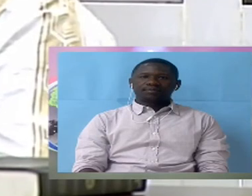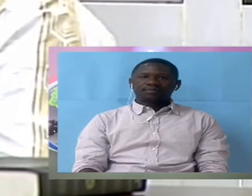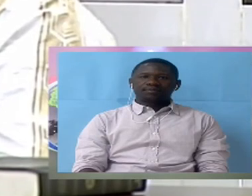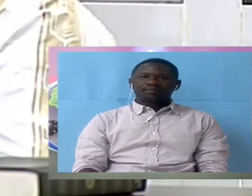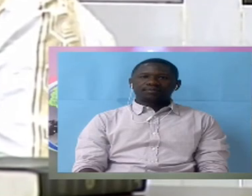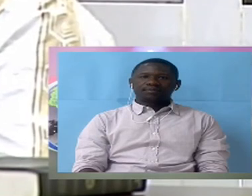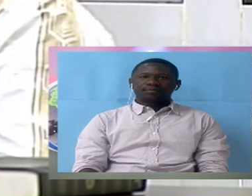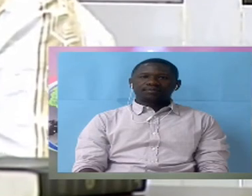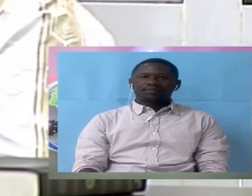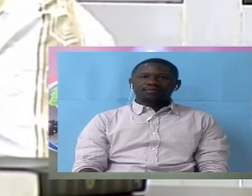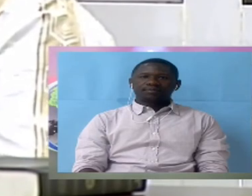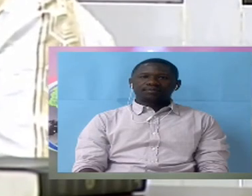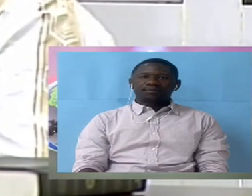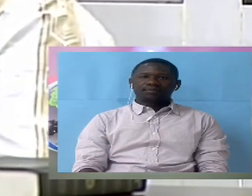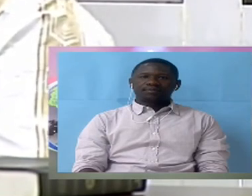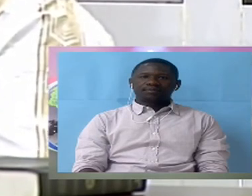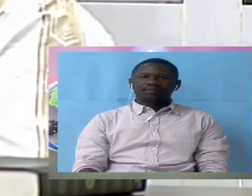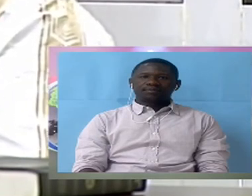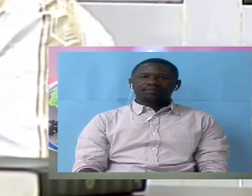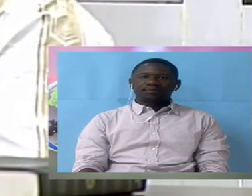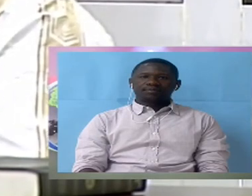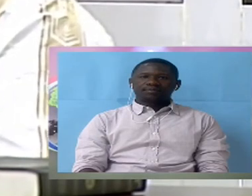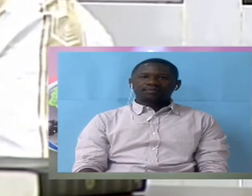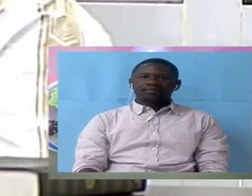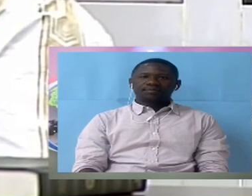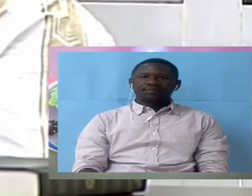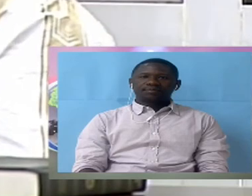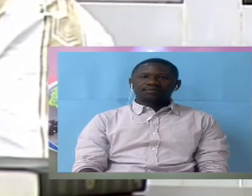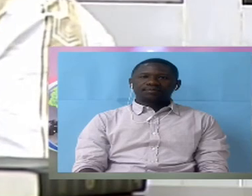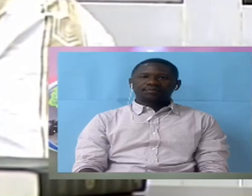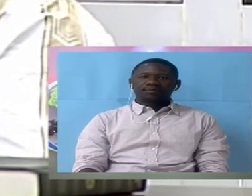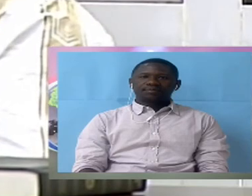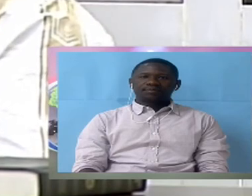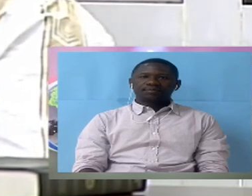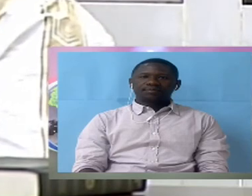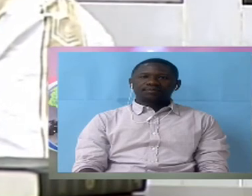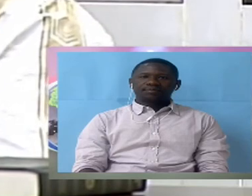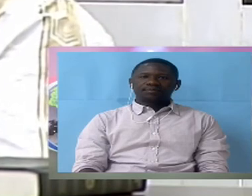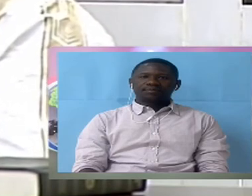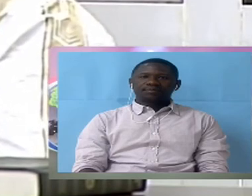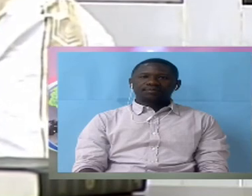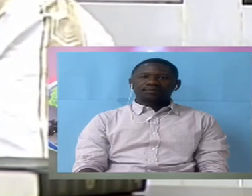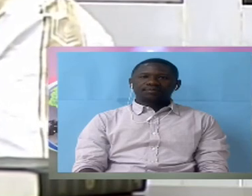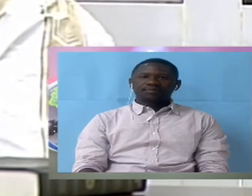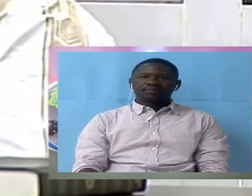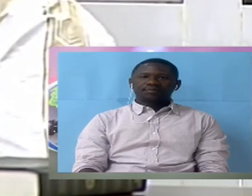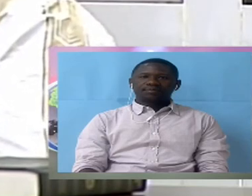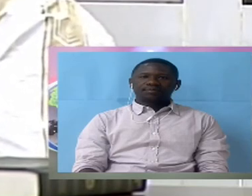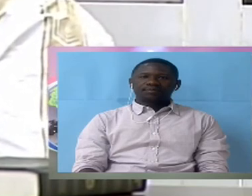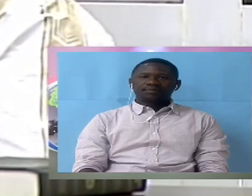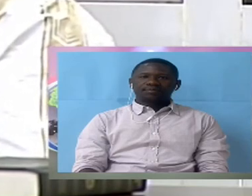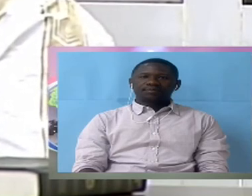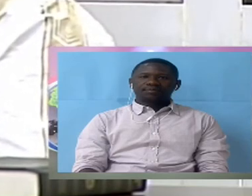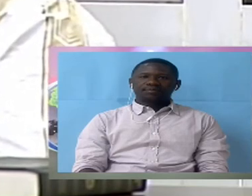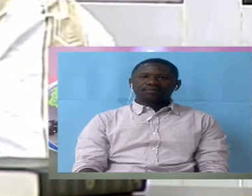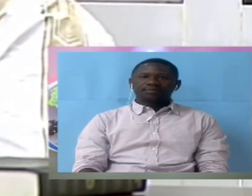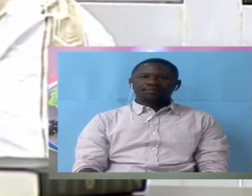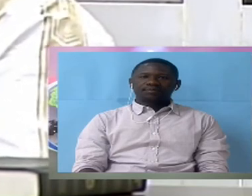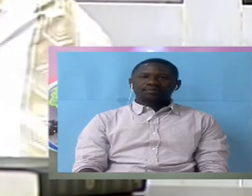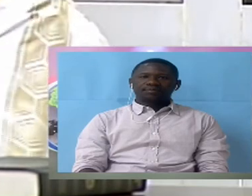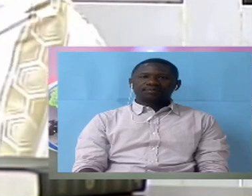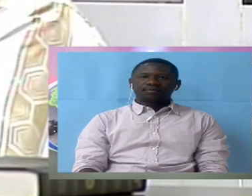Angleterre. I went to the Royal Military Academy Sandhurst. Ma dem ci jangu bi ñu wax Royal Military Academy